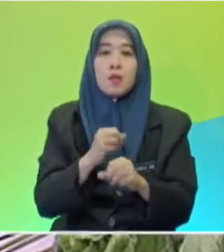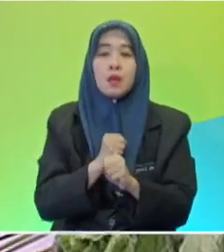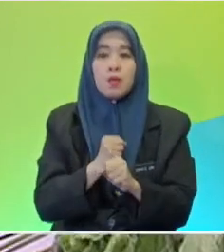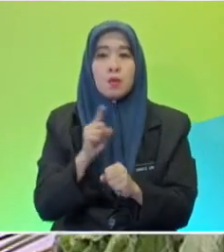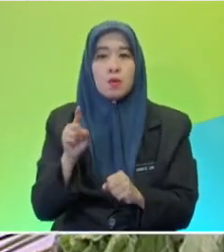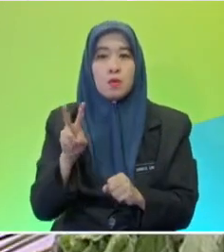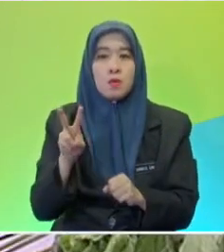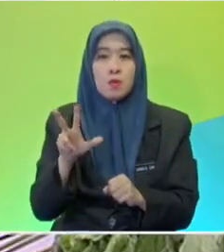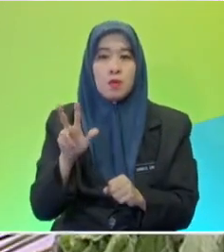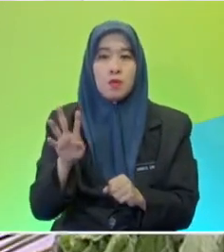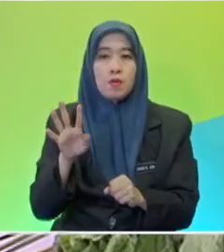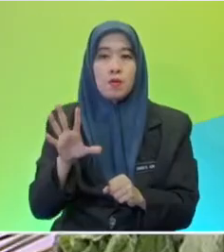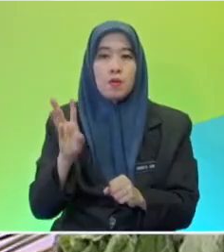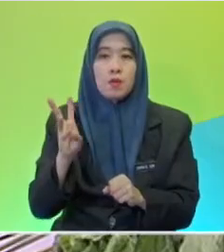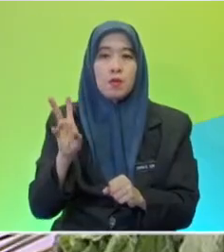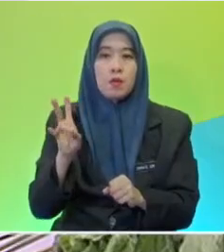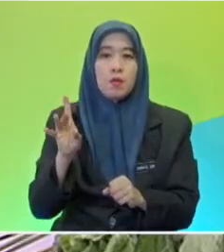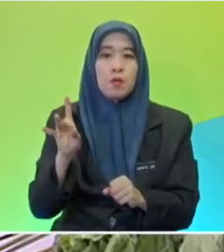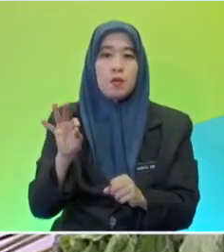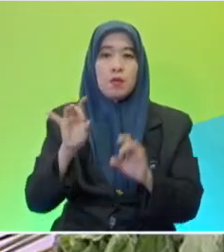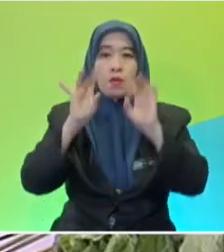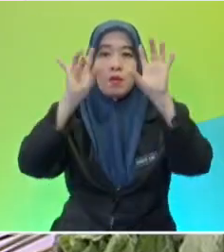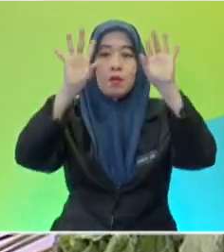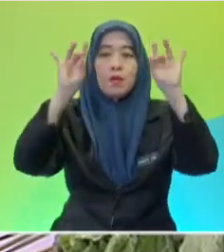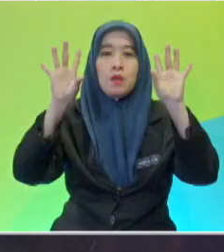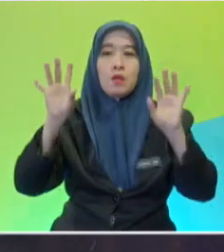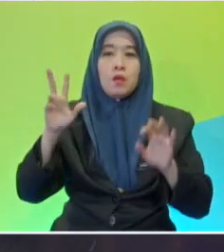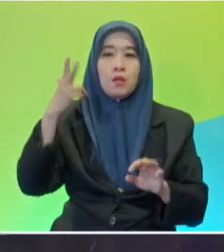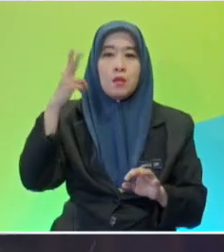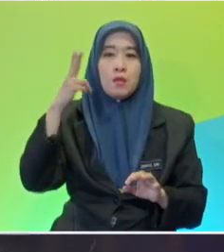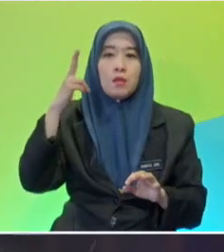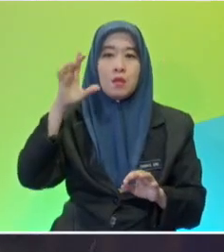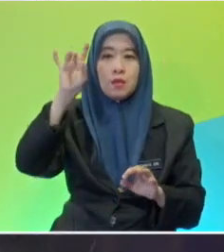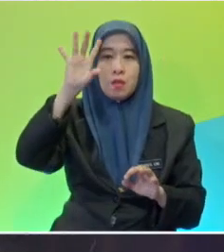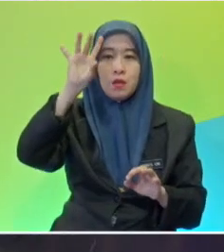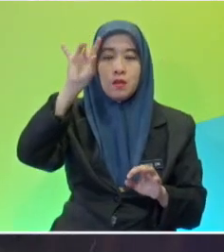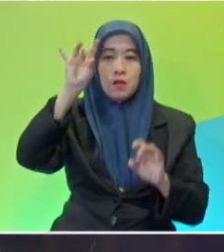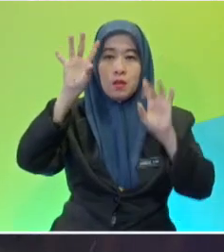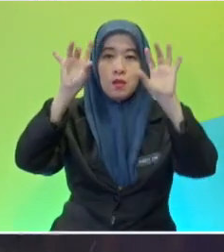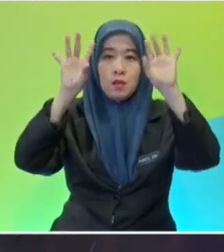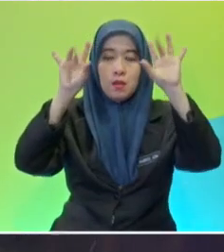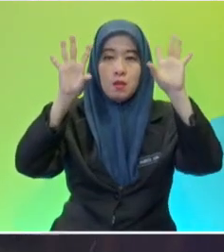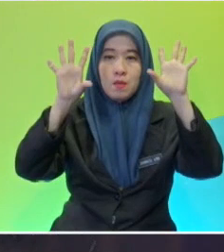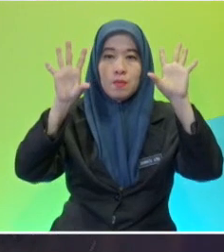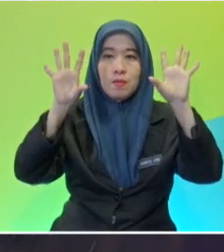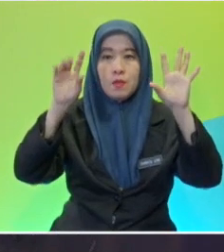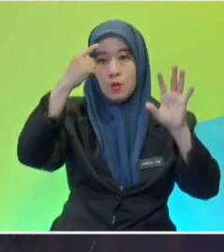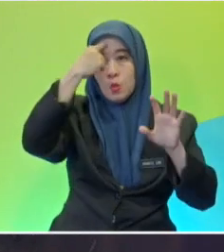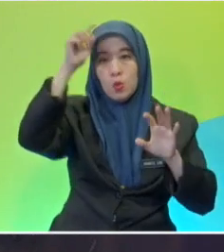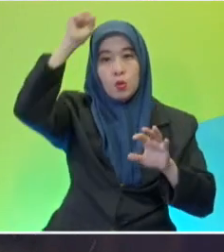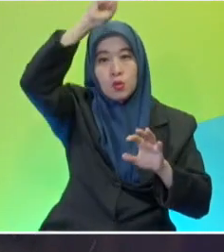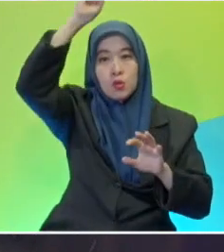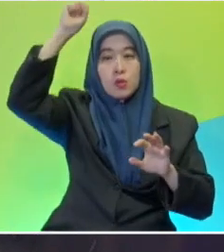2, 3, 4, 5, 6, 7, 8, 9, 10, 11, 12, 13 lucky stars. Wow, that's great. So that's what you are